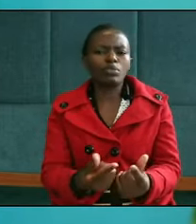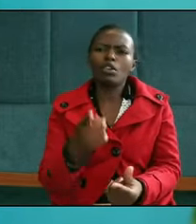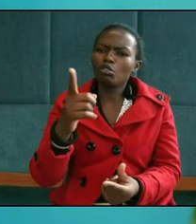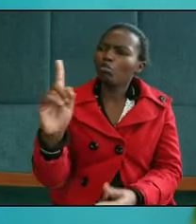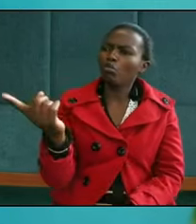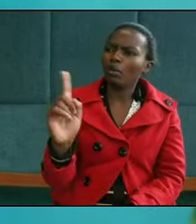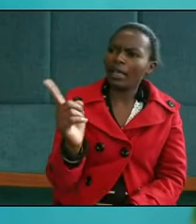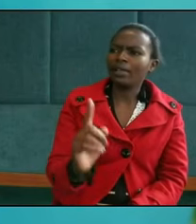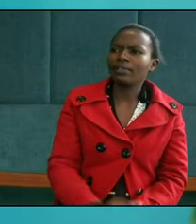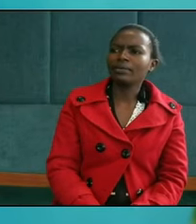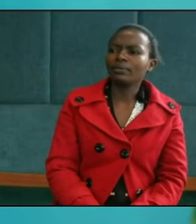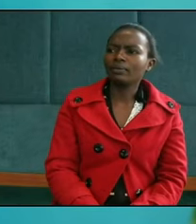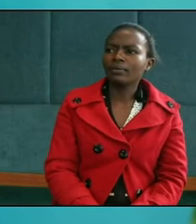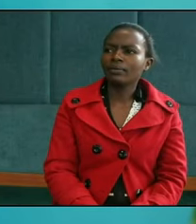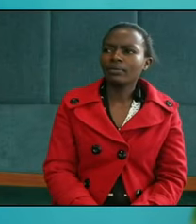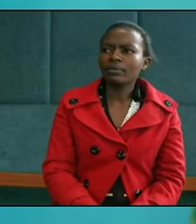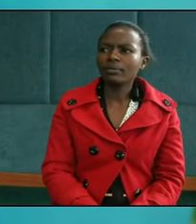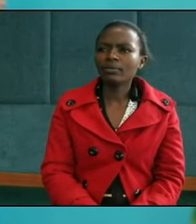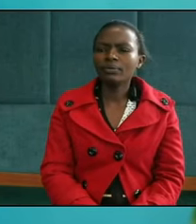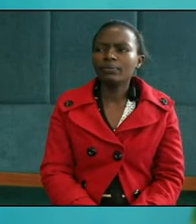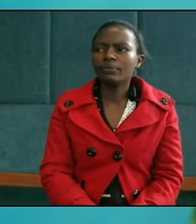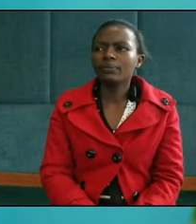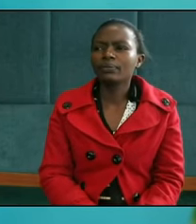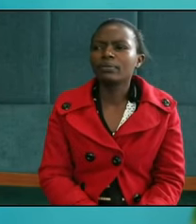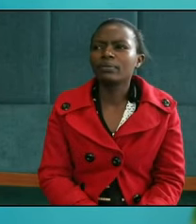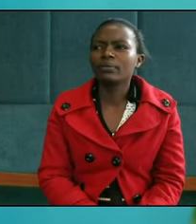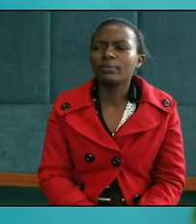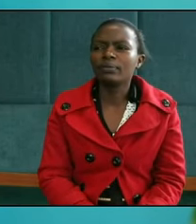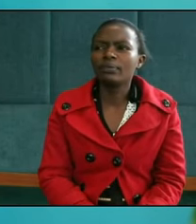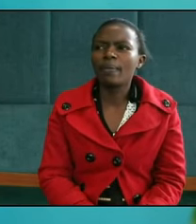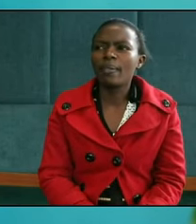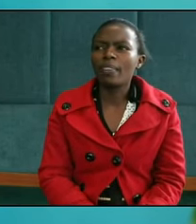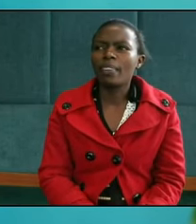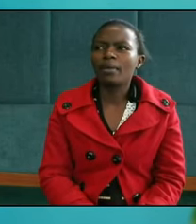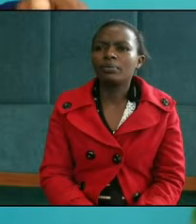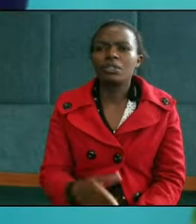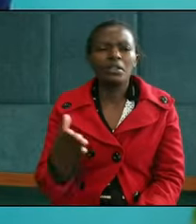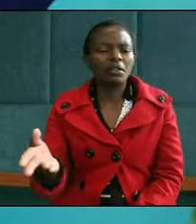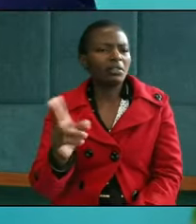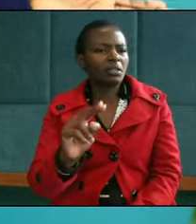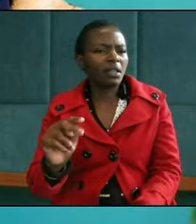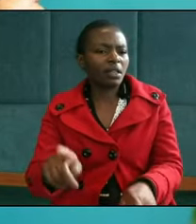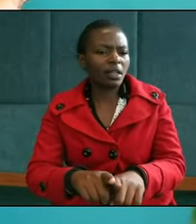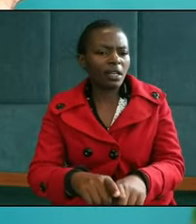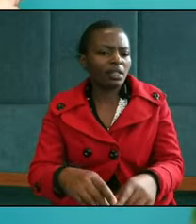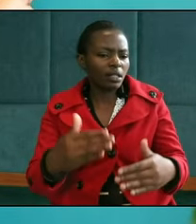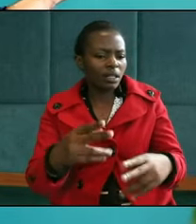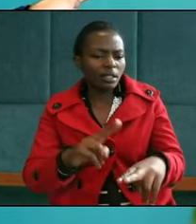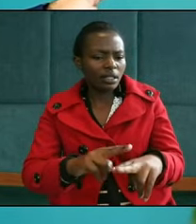of these four groups, where do you fall? There is nothing like sitting on the fence.